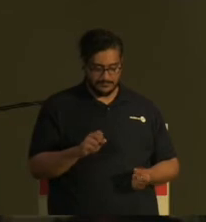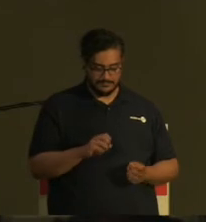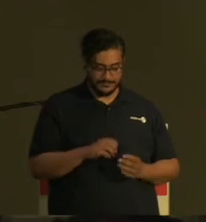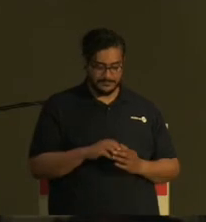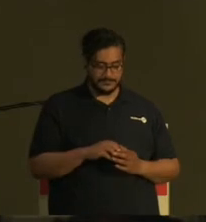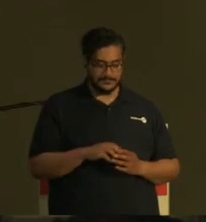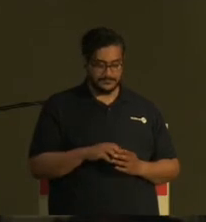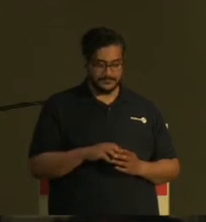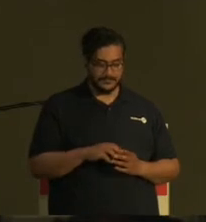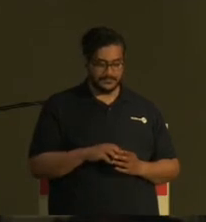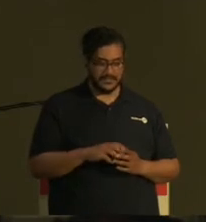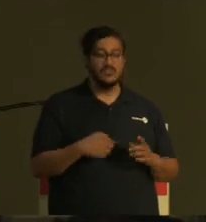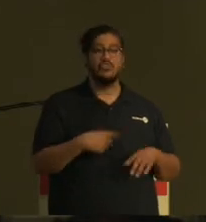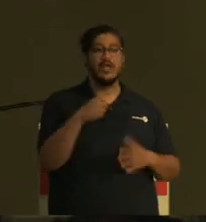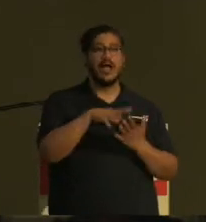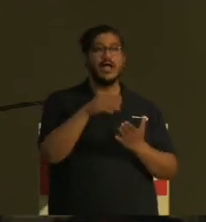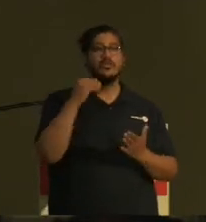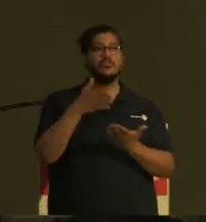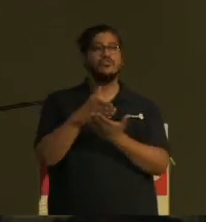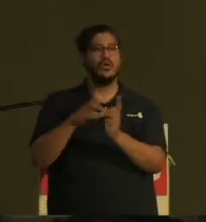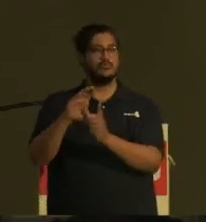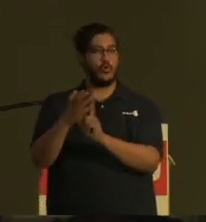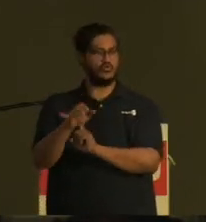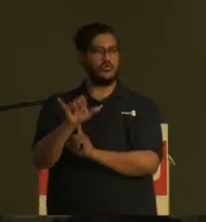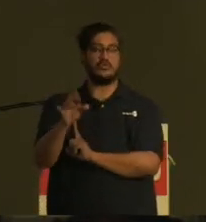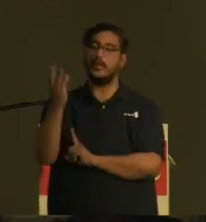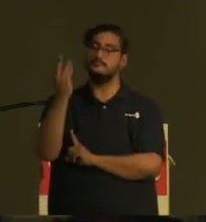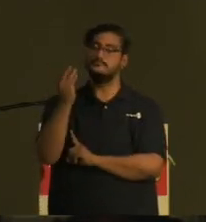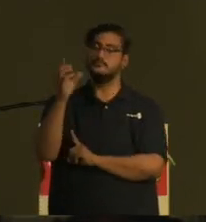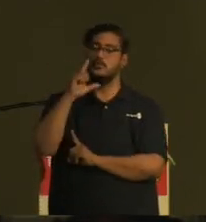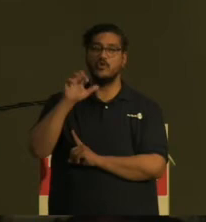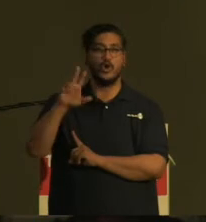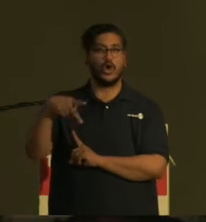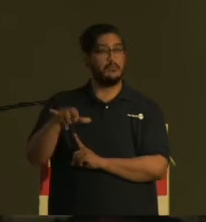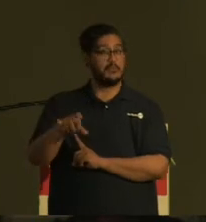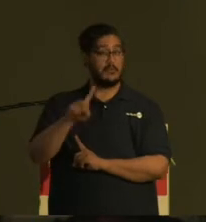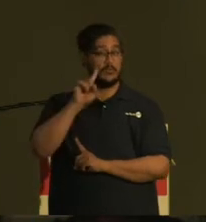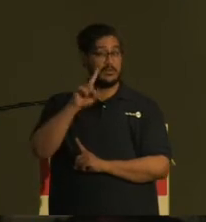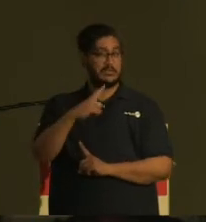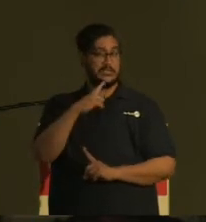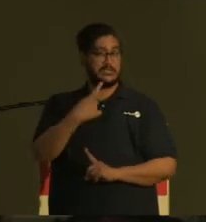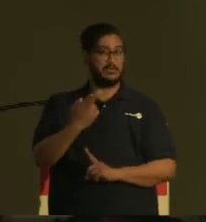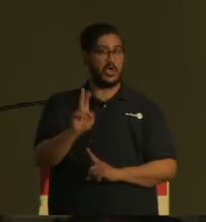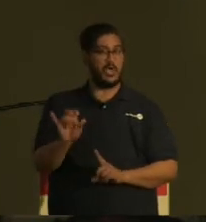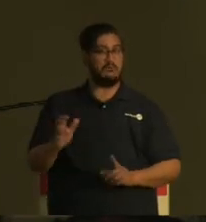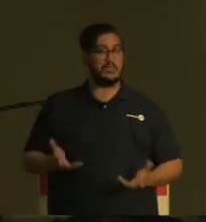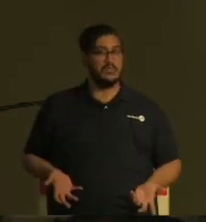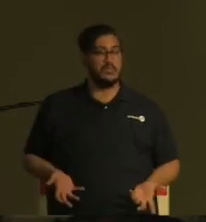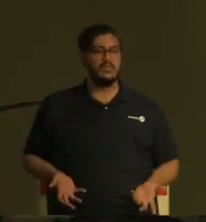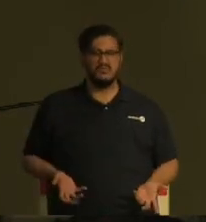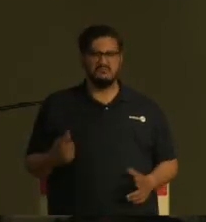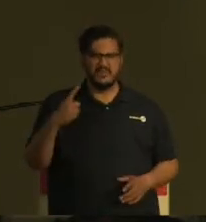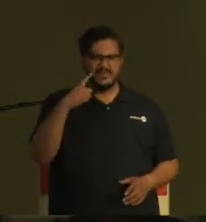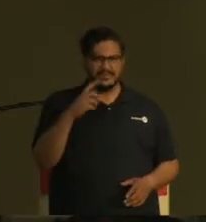I learned that in certain cultures, the mere contemplation of the carp was a serious pastime, which I think is